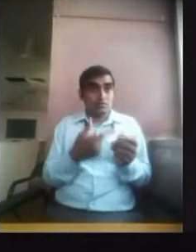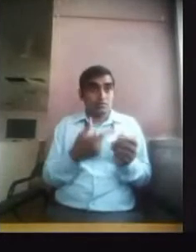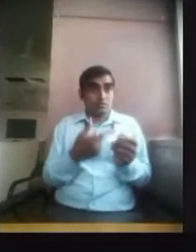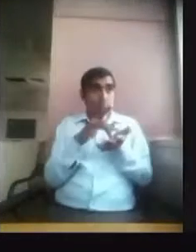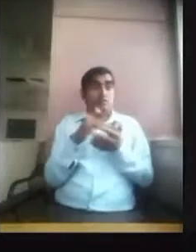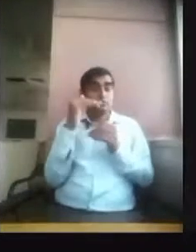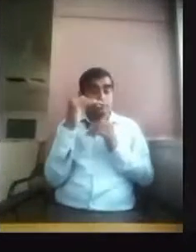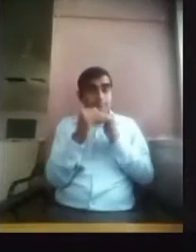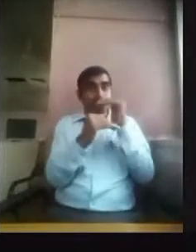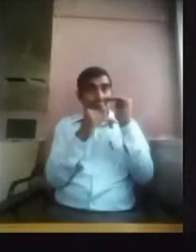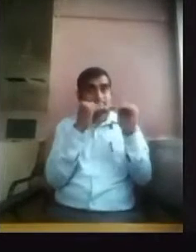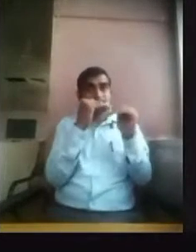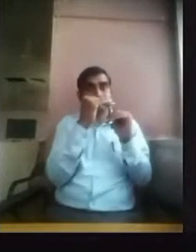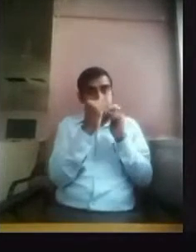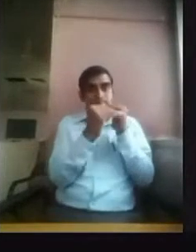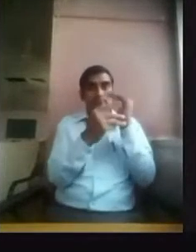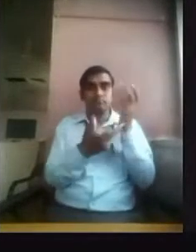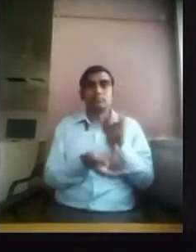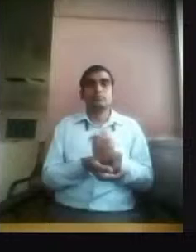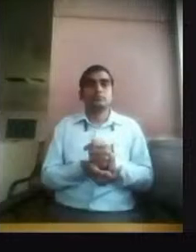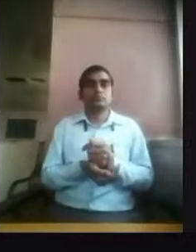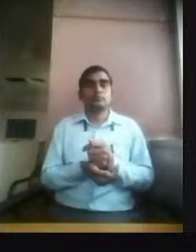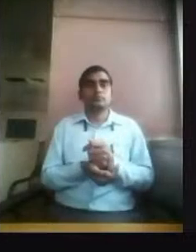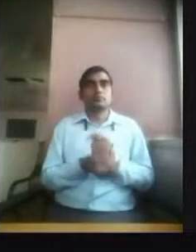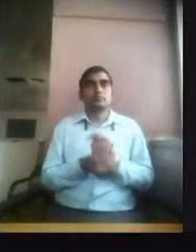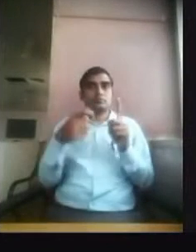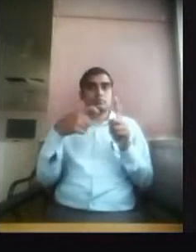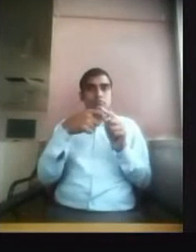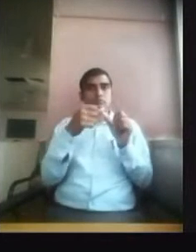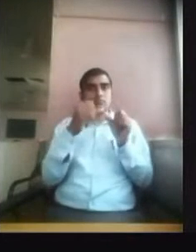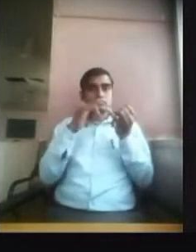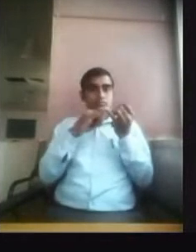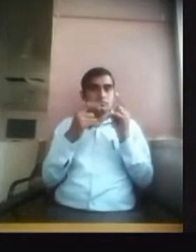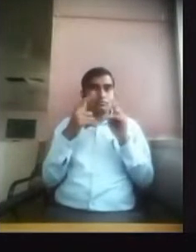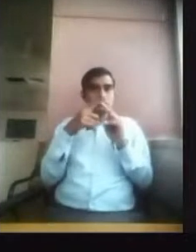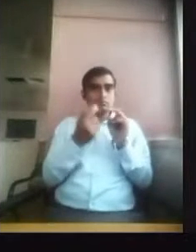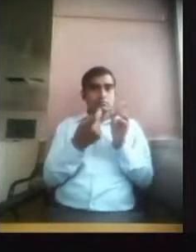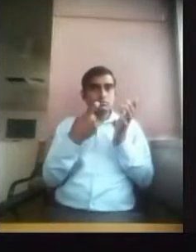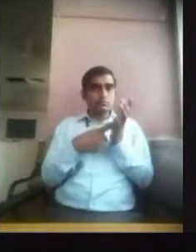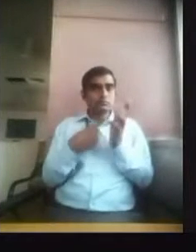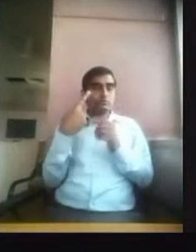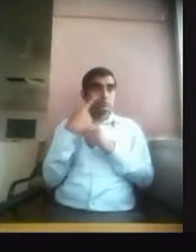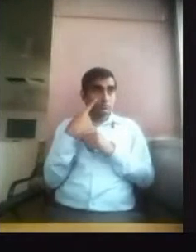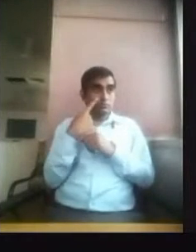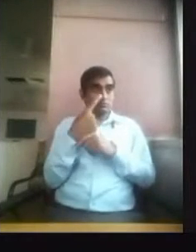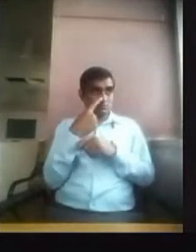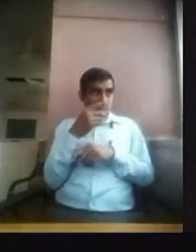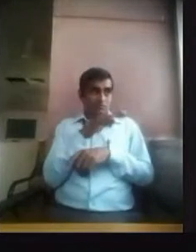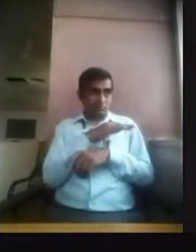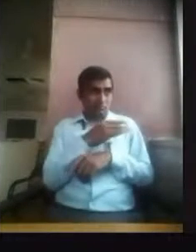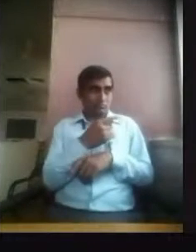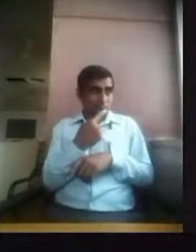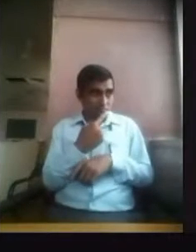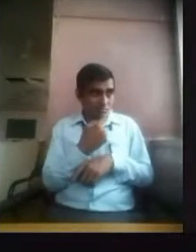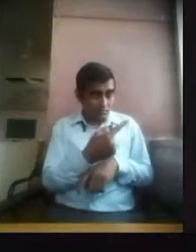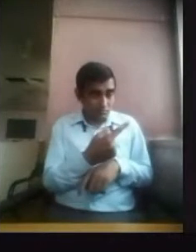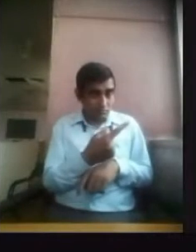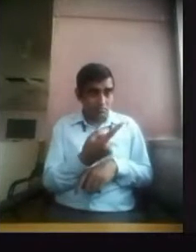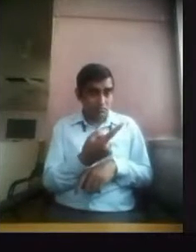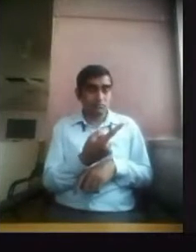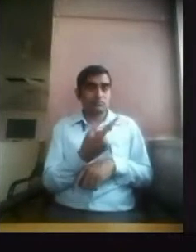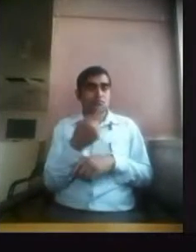They would reach, they would accomplish things themselves as well as take the community forward too. Kasturi Didi further